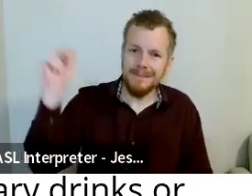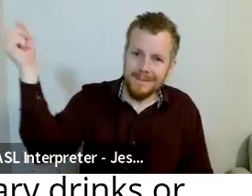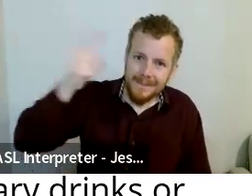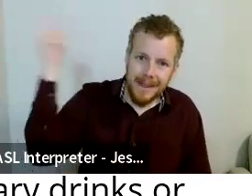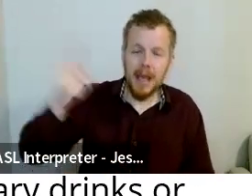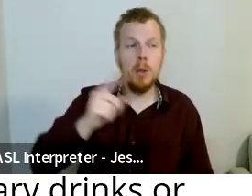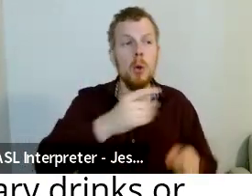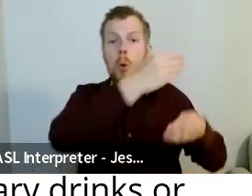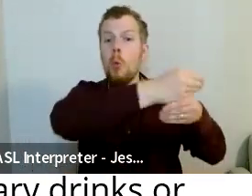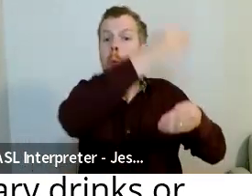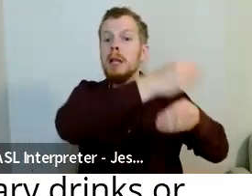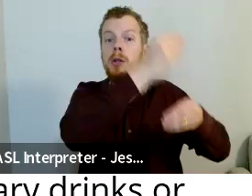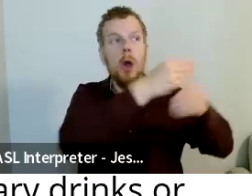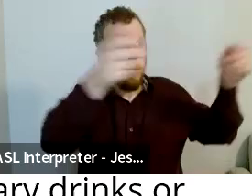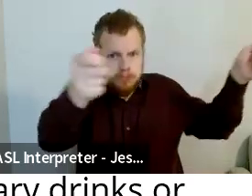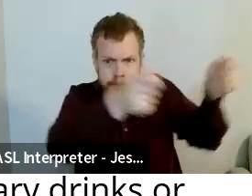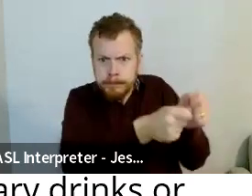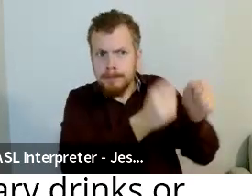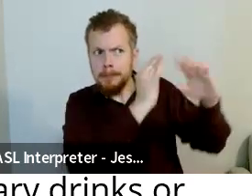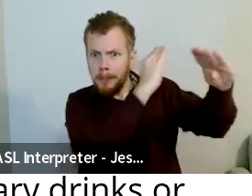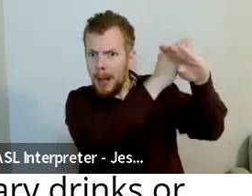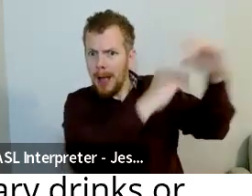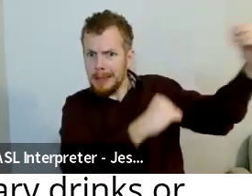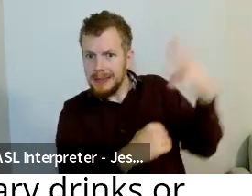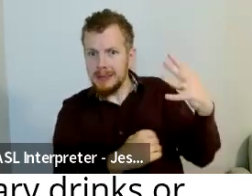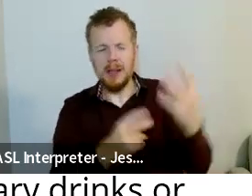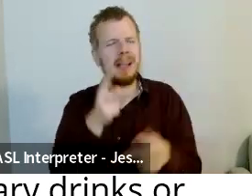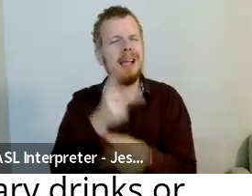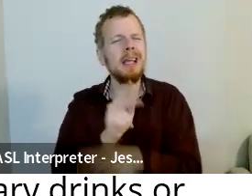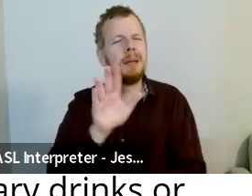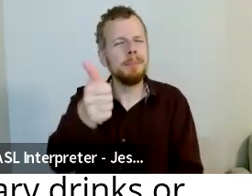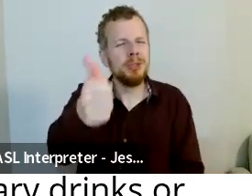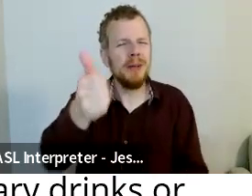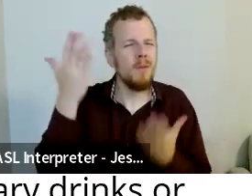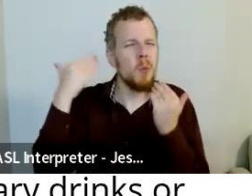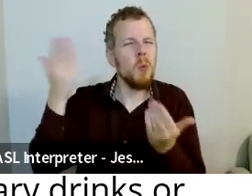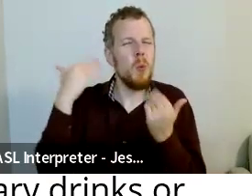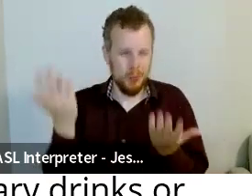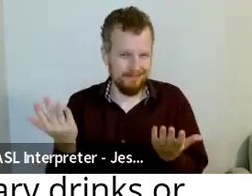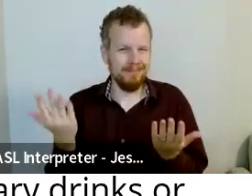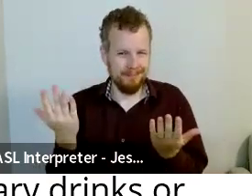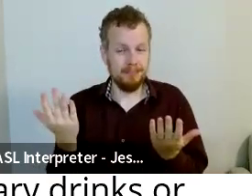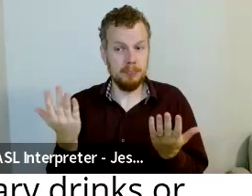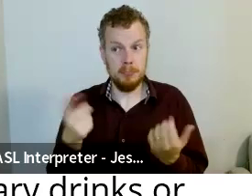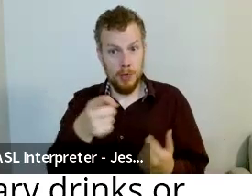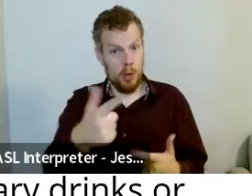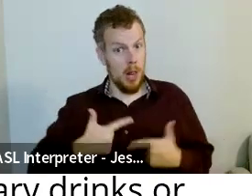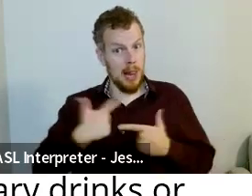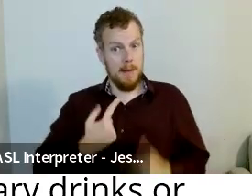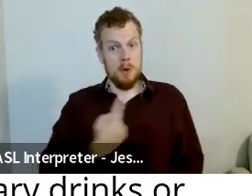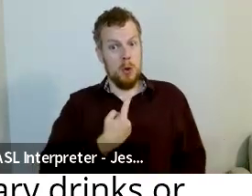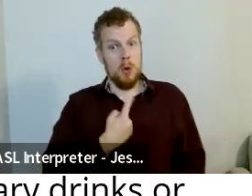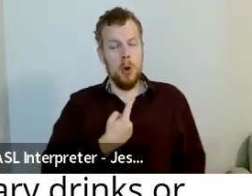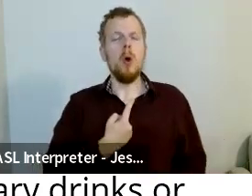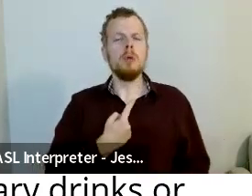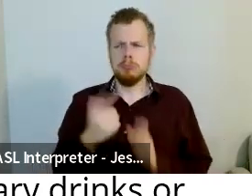any supplies you think you'll need to stay cool. We'll talk a little bit about this later. If you live alone, make sure someone